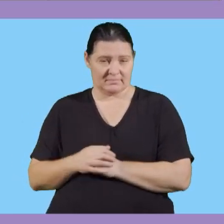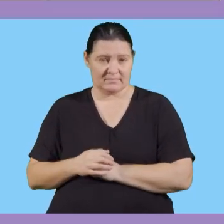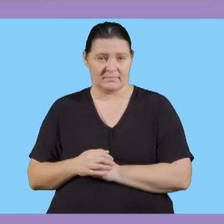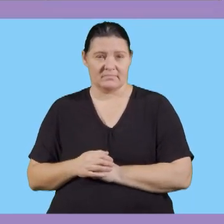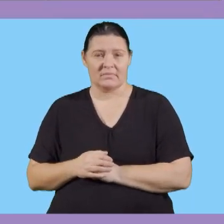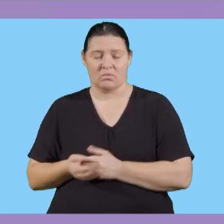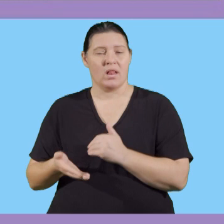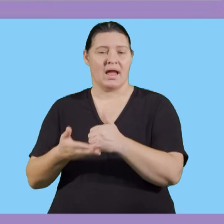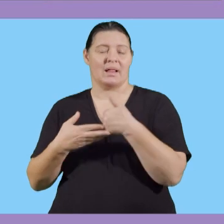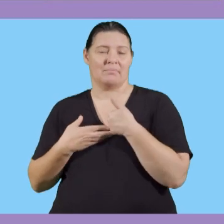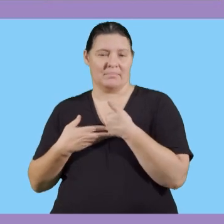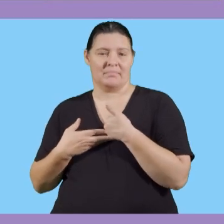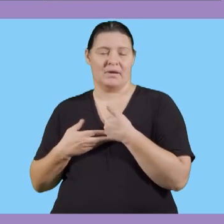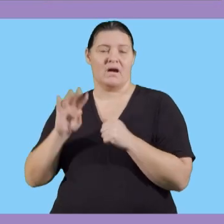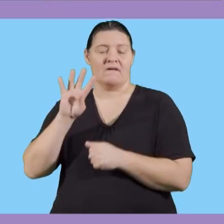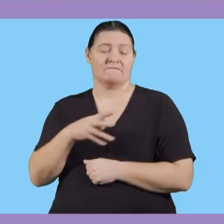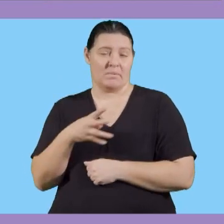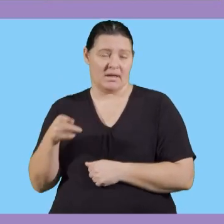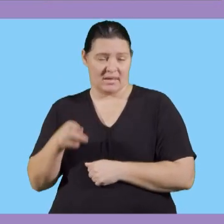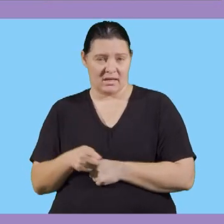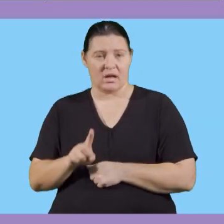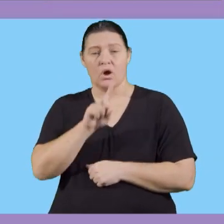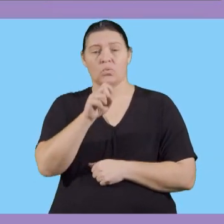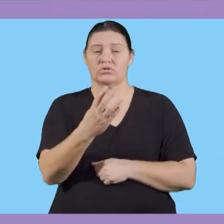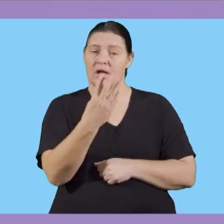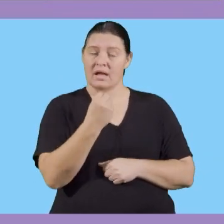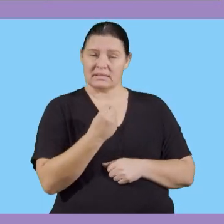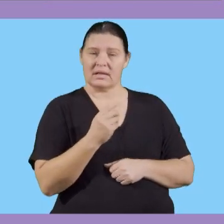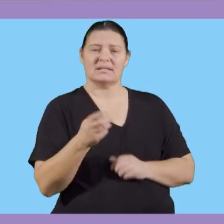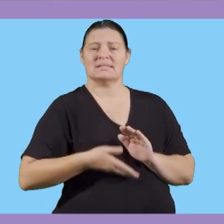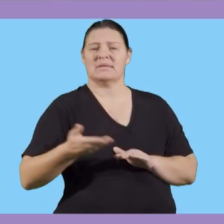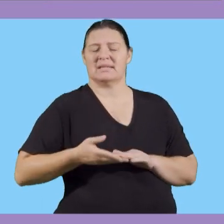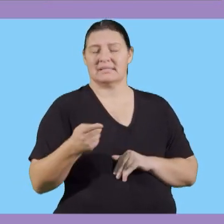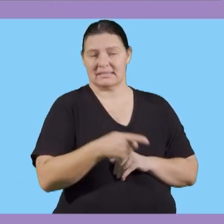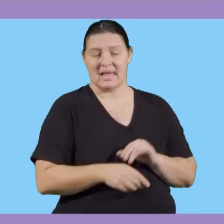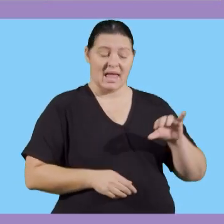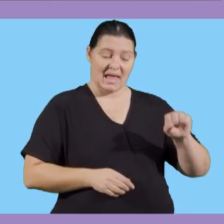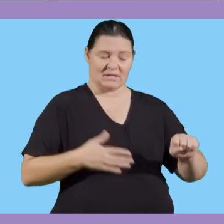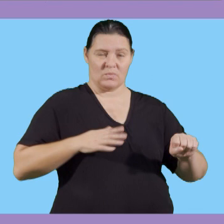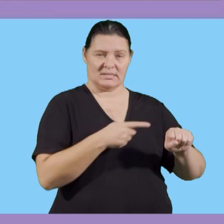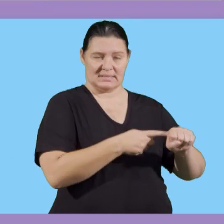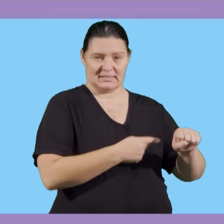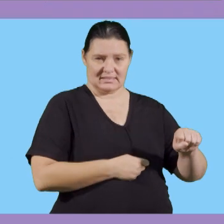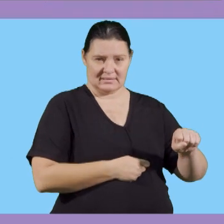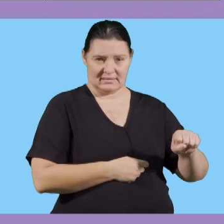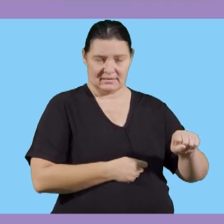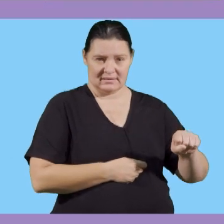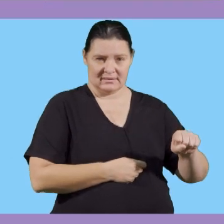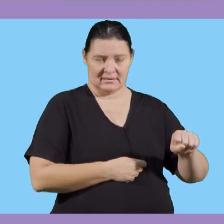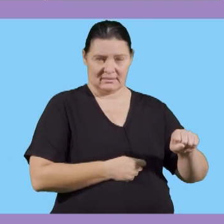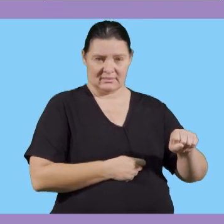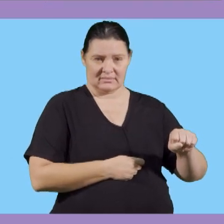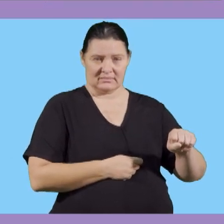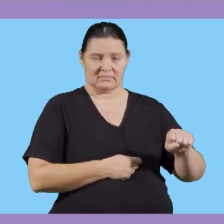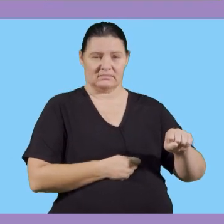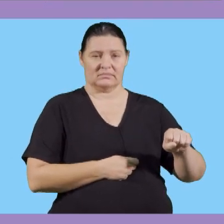our diagram that is going to help us with our formula, and the question asks at what speed. So we are